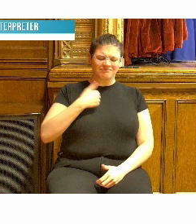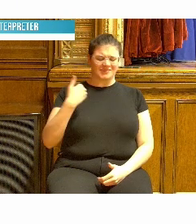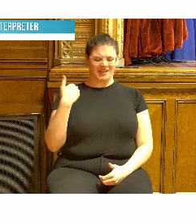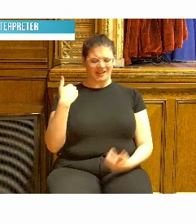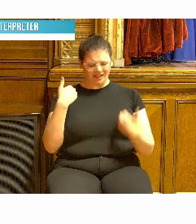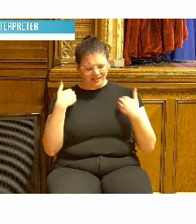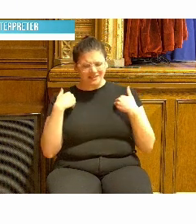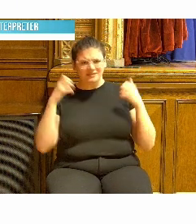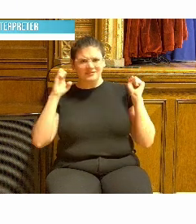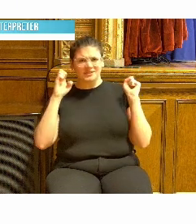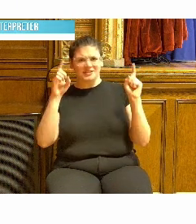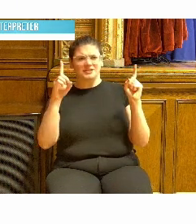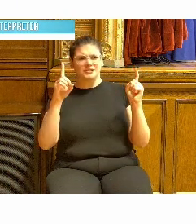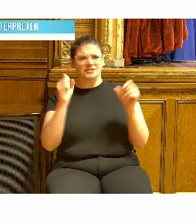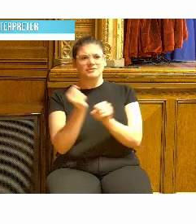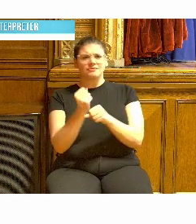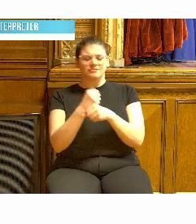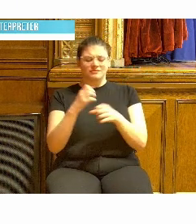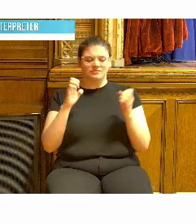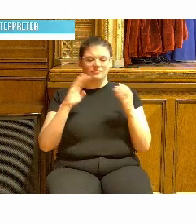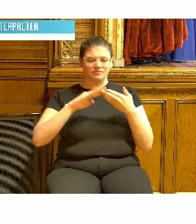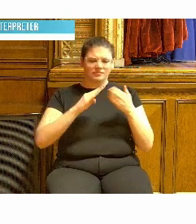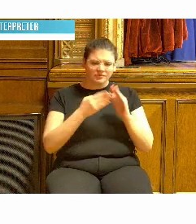education and create community